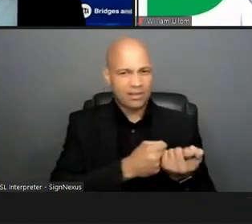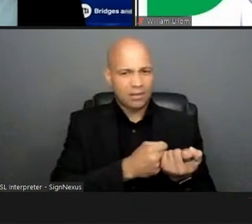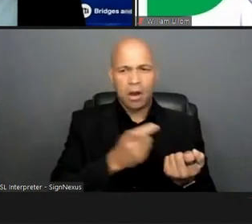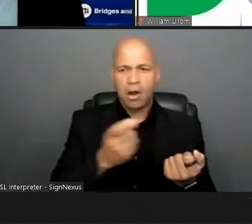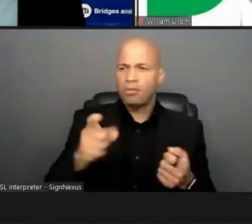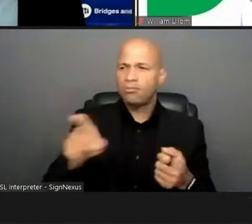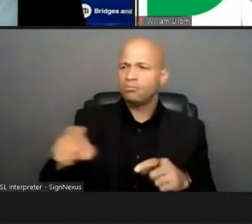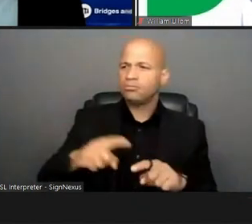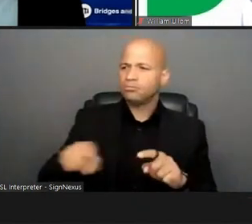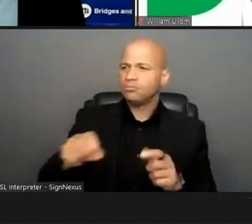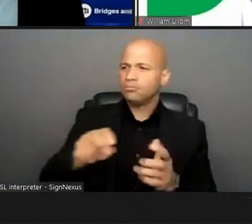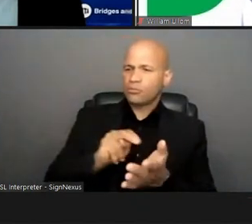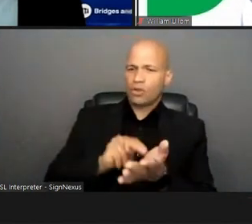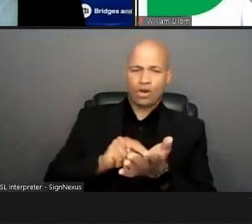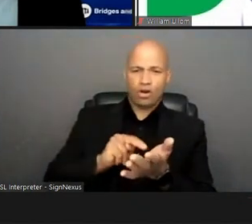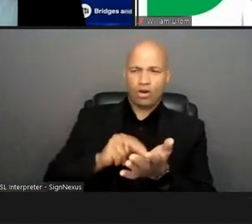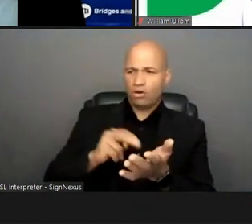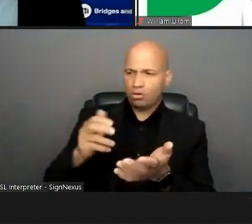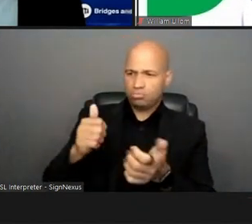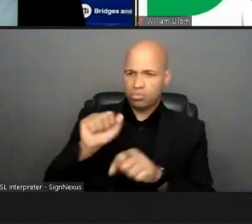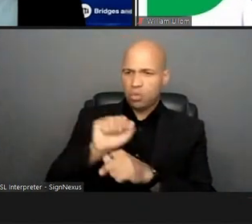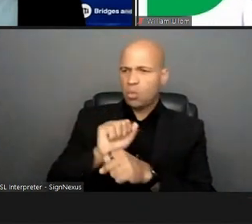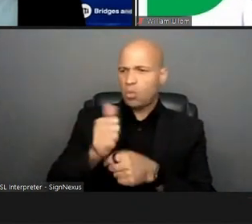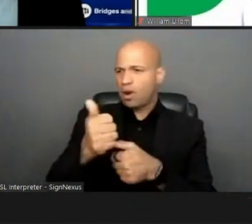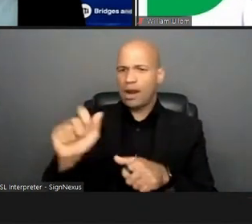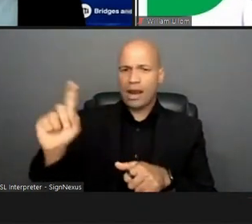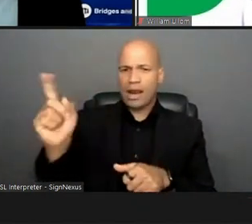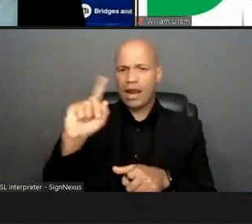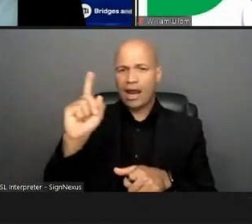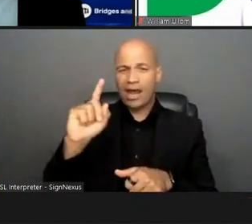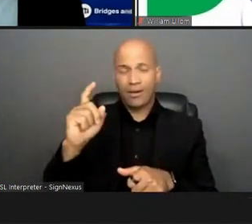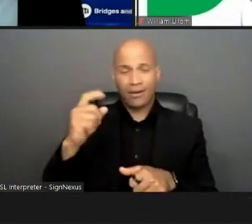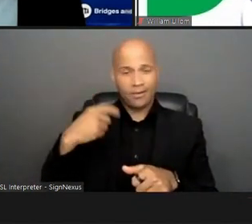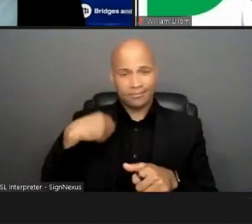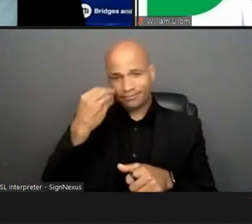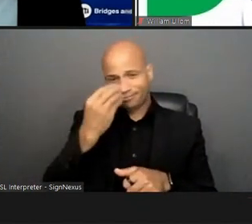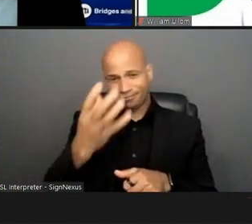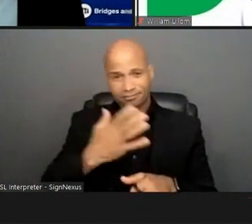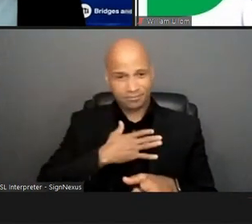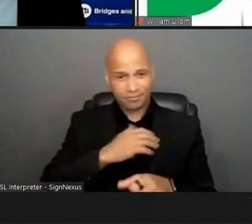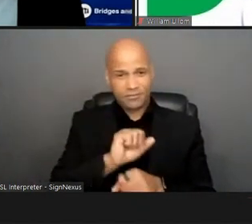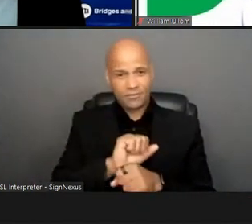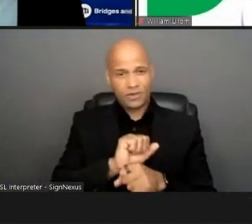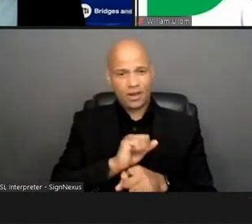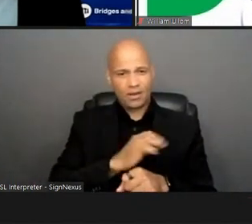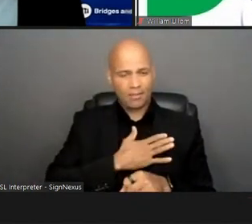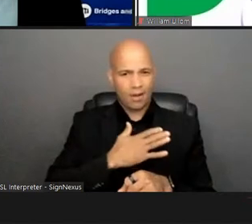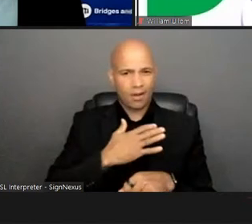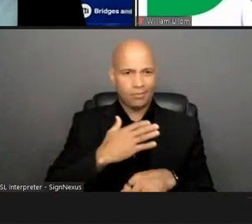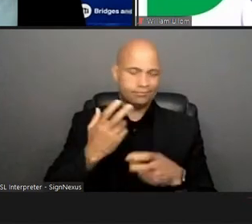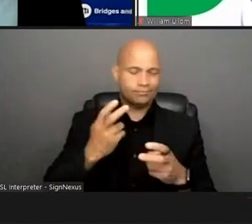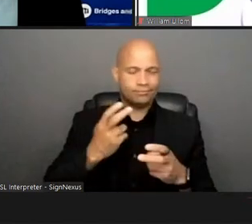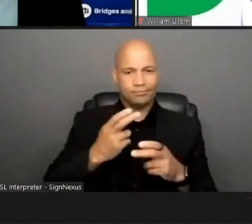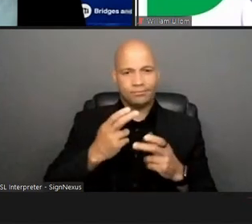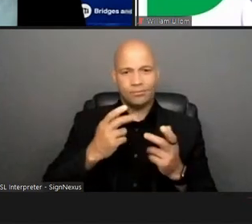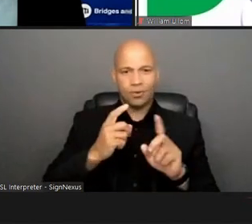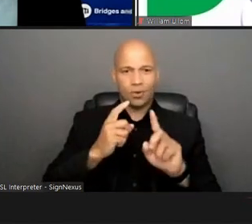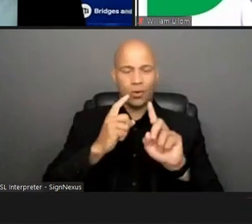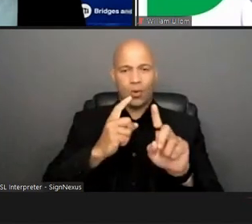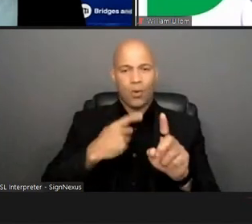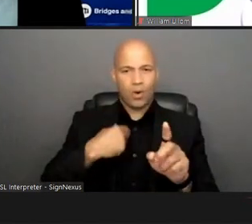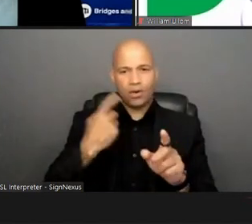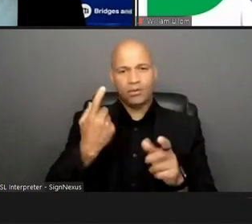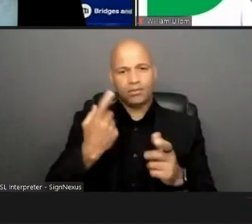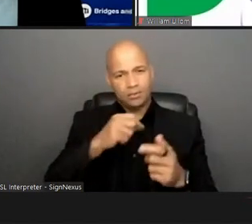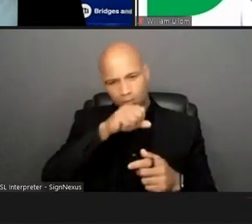you can work closer home if you don't like the commute my rebuttal will remain that this is not my job at my calling I love what I do I'm good at what I do and I can do what I do